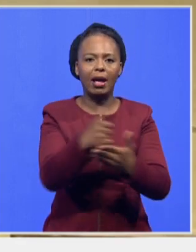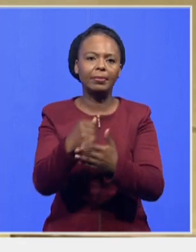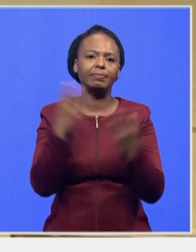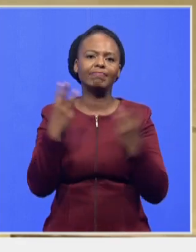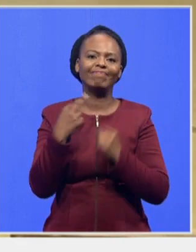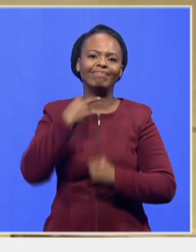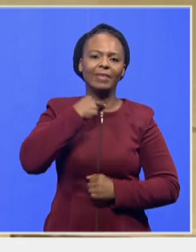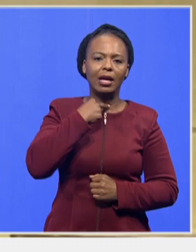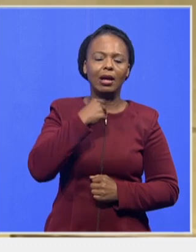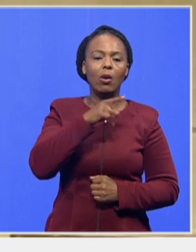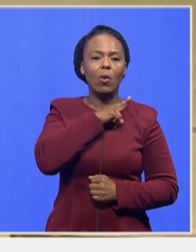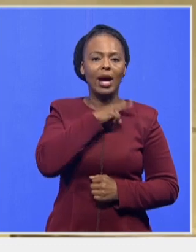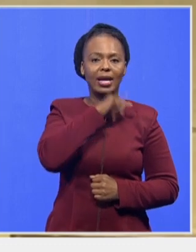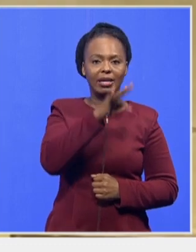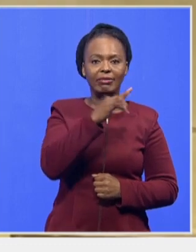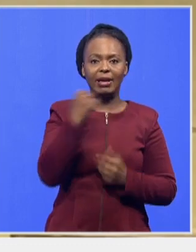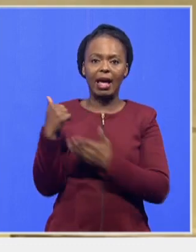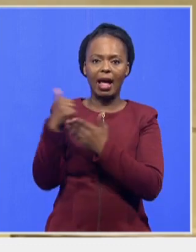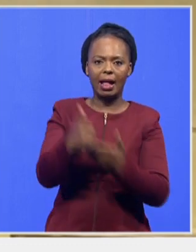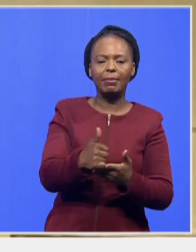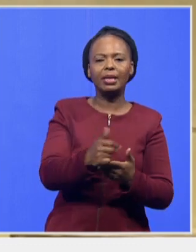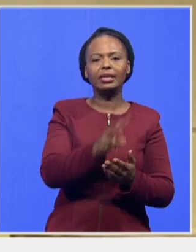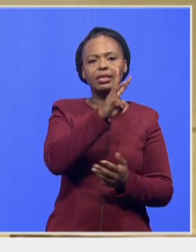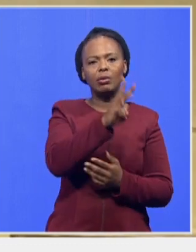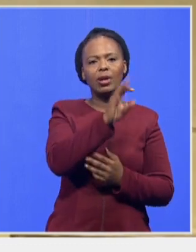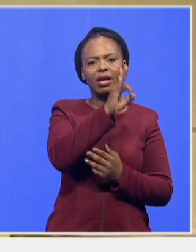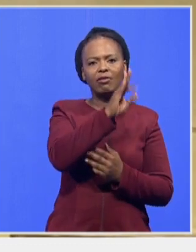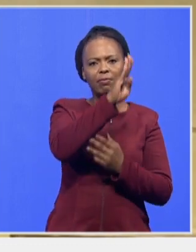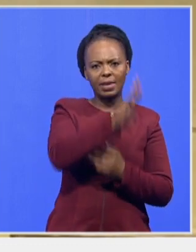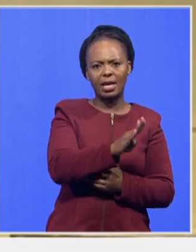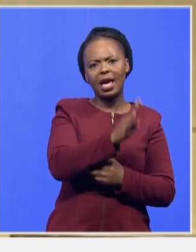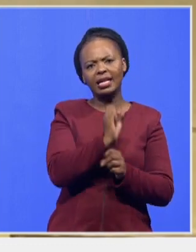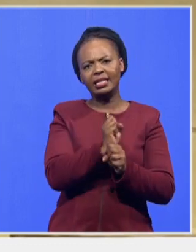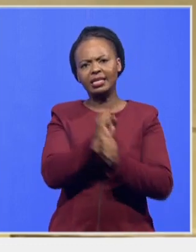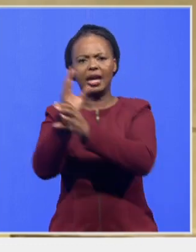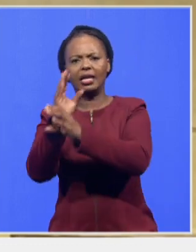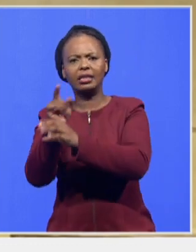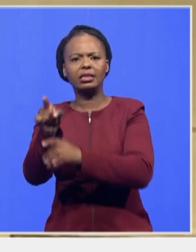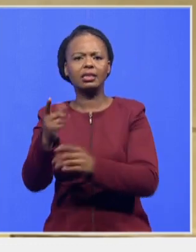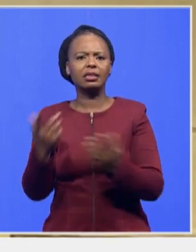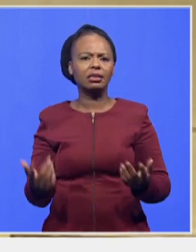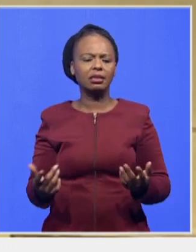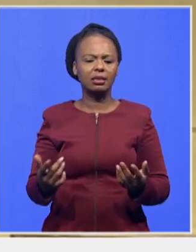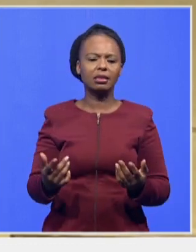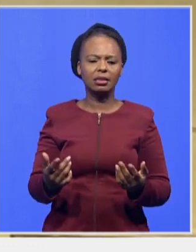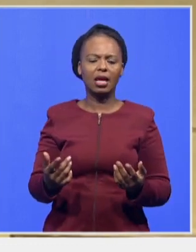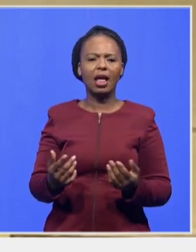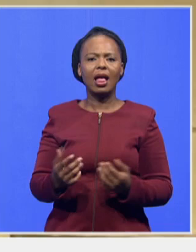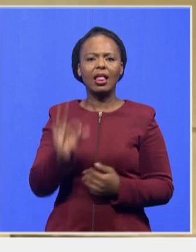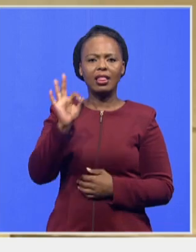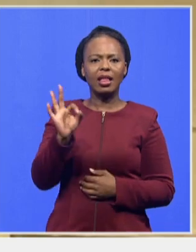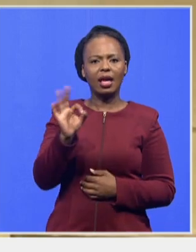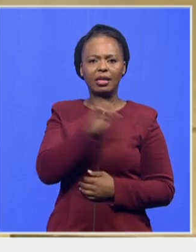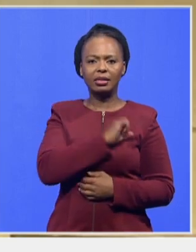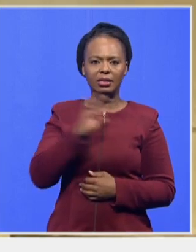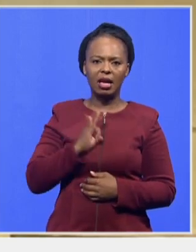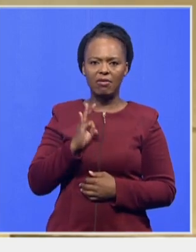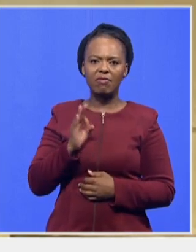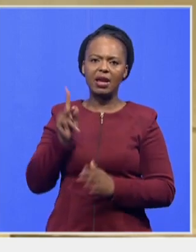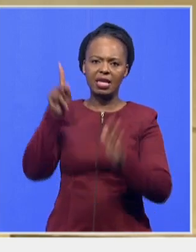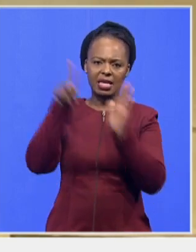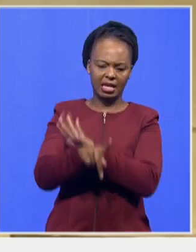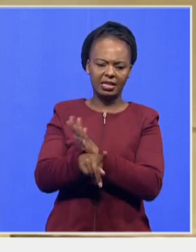by gunfire, like WFP office in Darfur. It was targeted, and 3 employees were killed. And then the